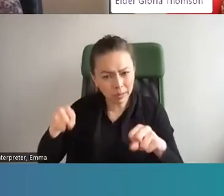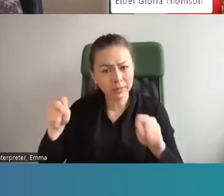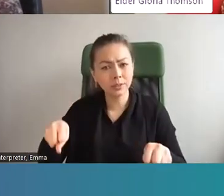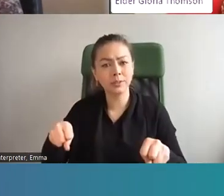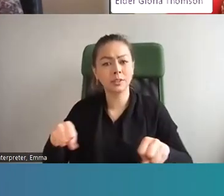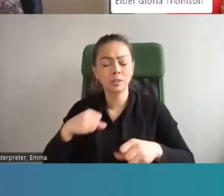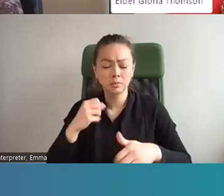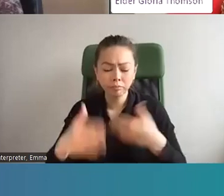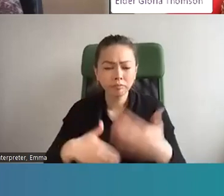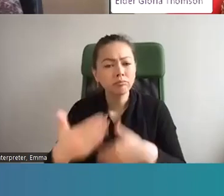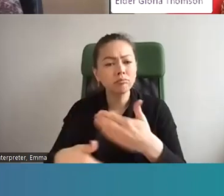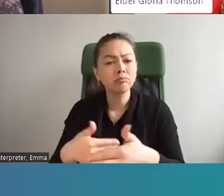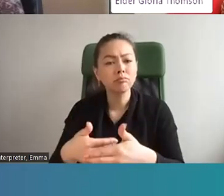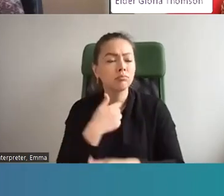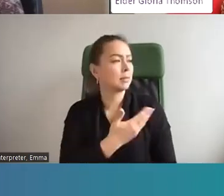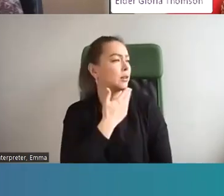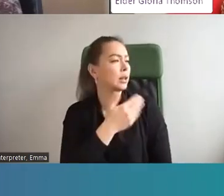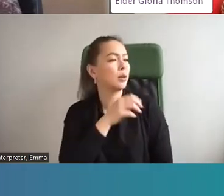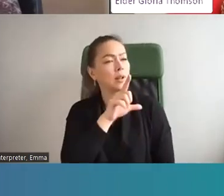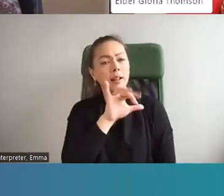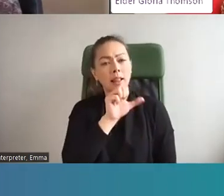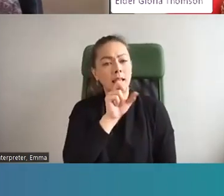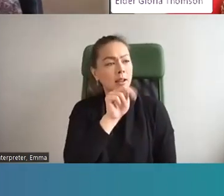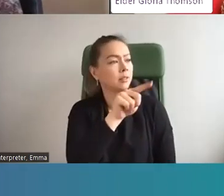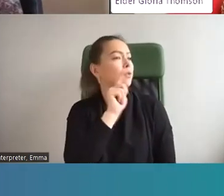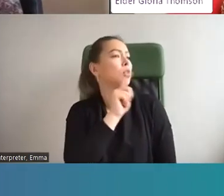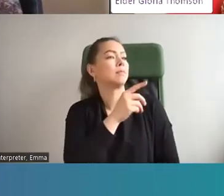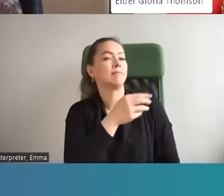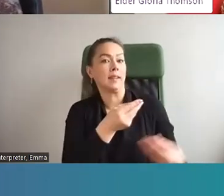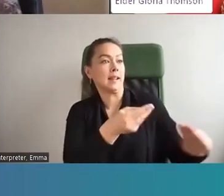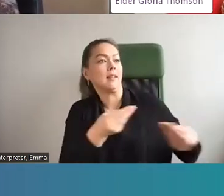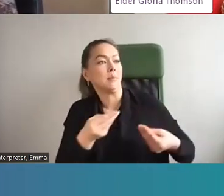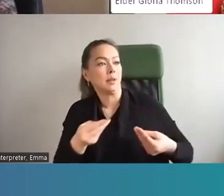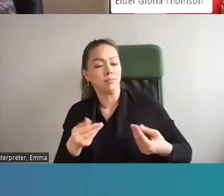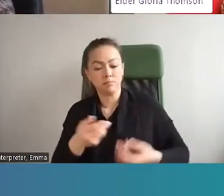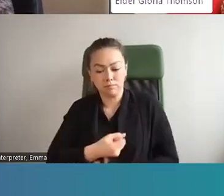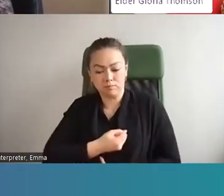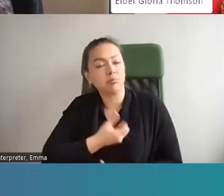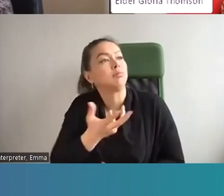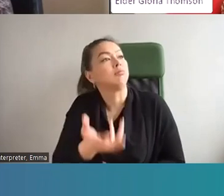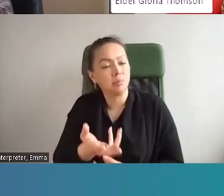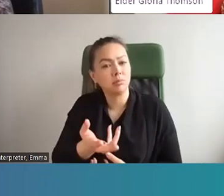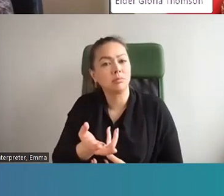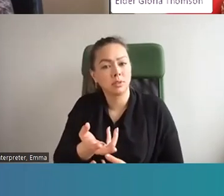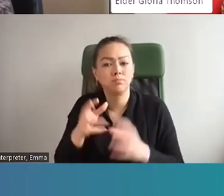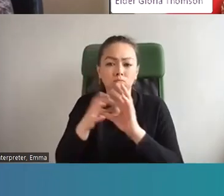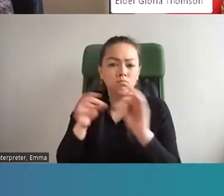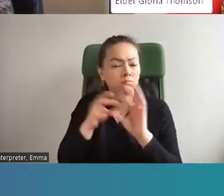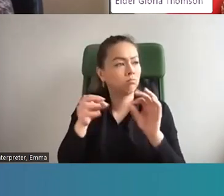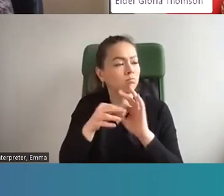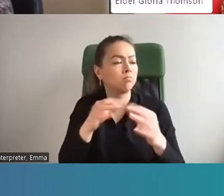this opportunity to share my insights and to share what I can